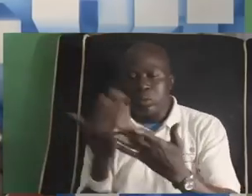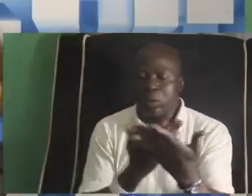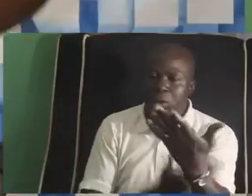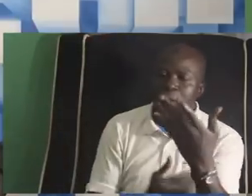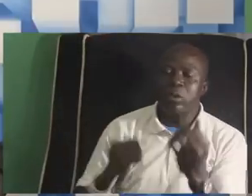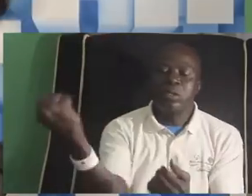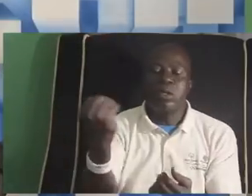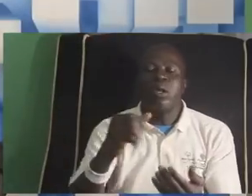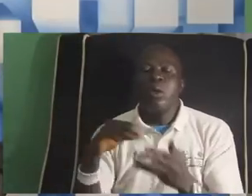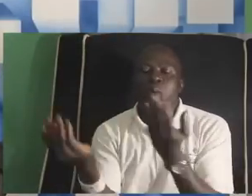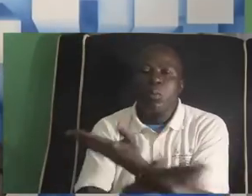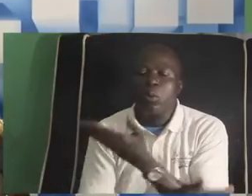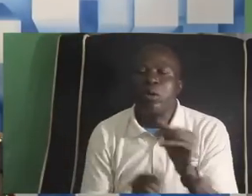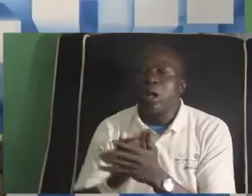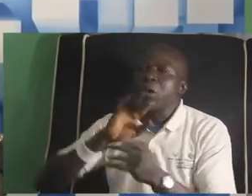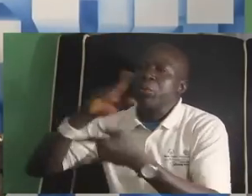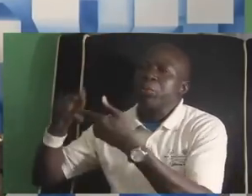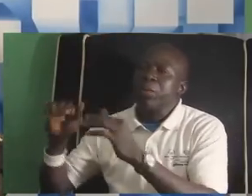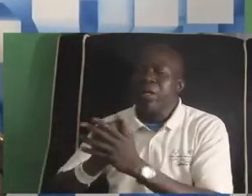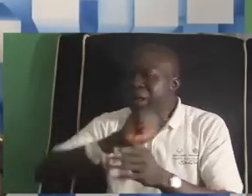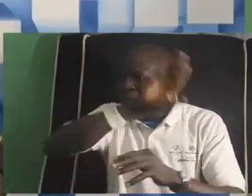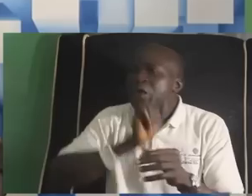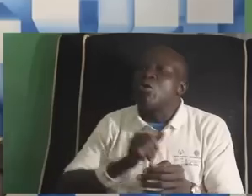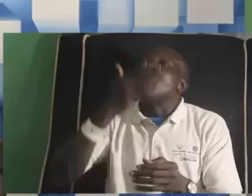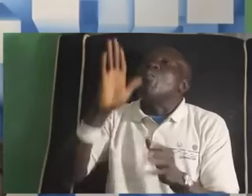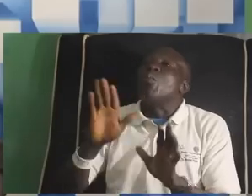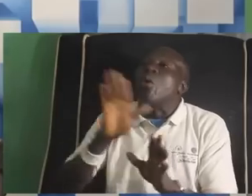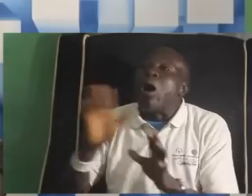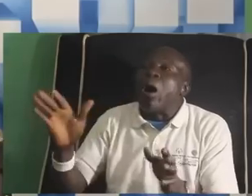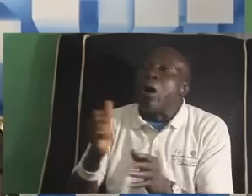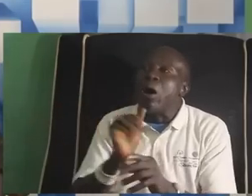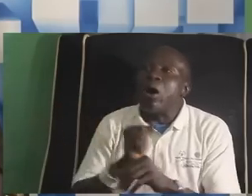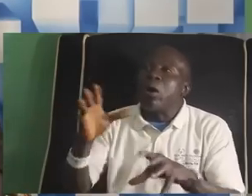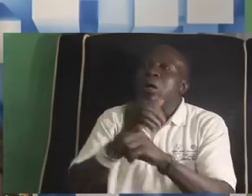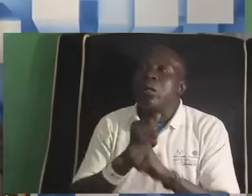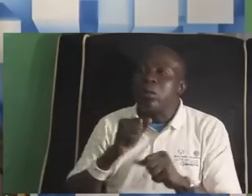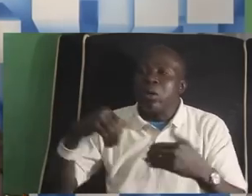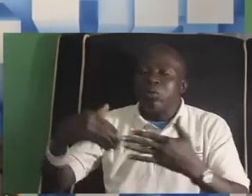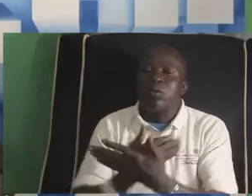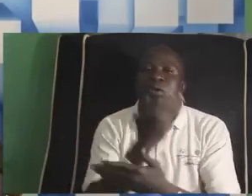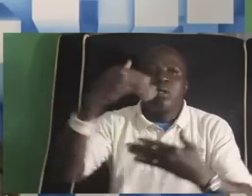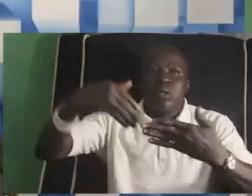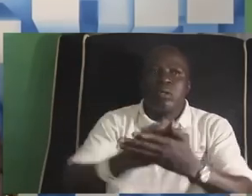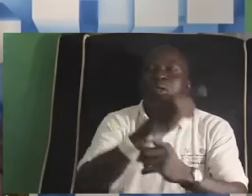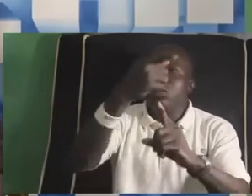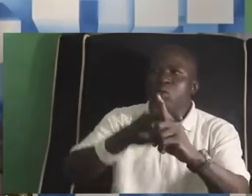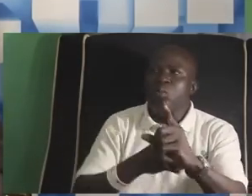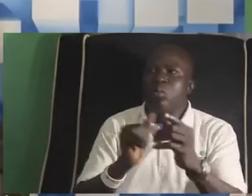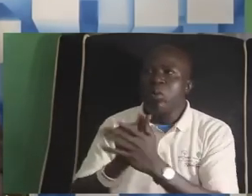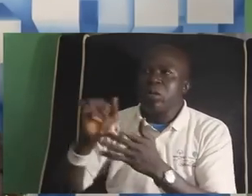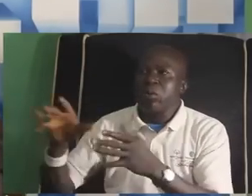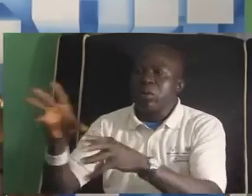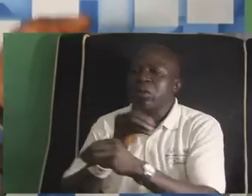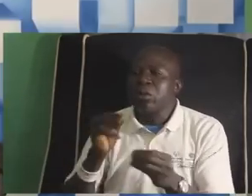Saturday. Tori Abunlambe. Because there's a great thing. Oh, God, I'm not bad. He's a